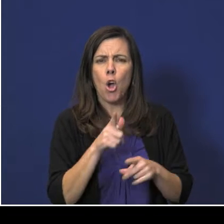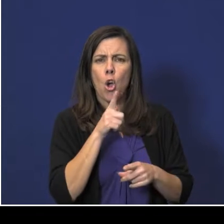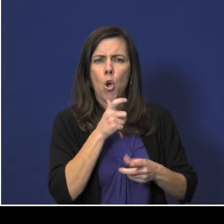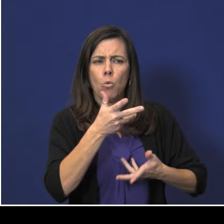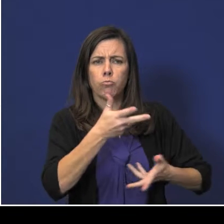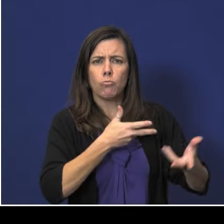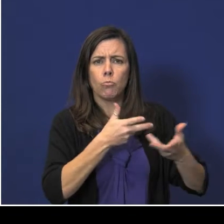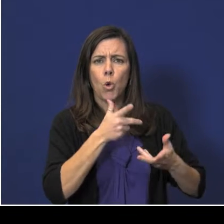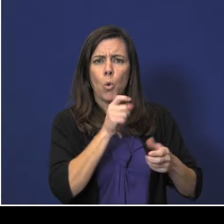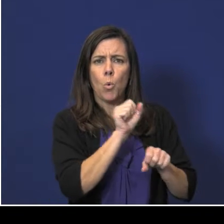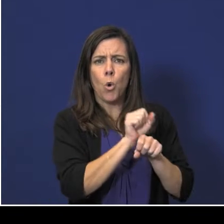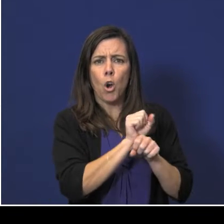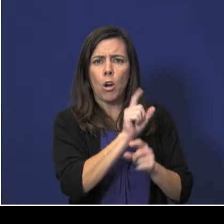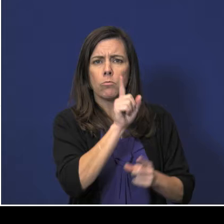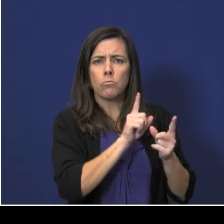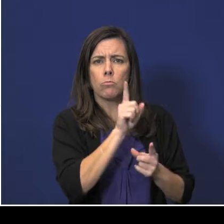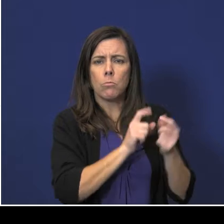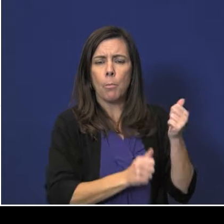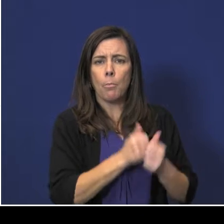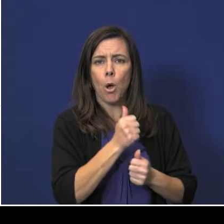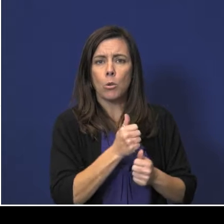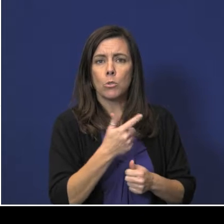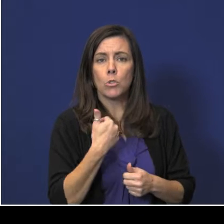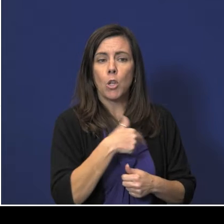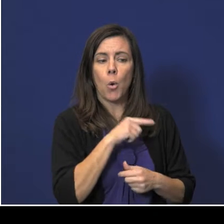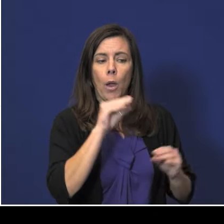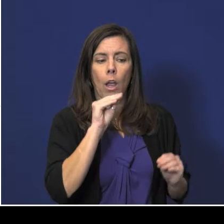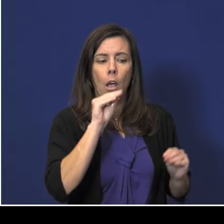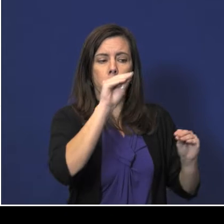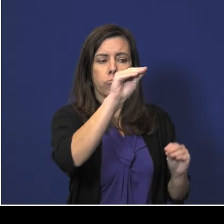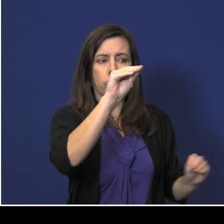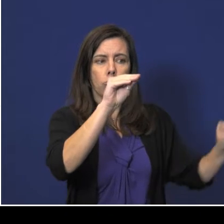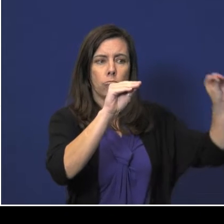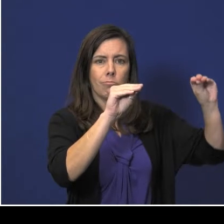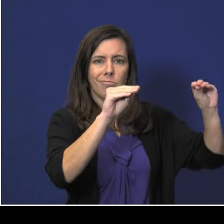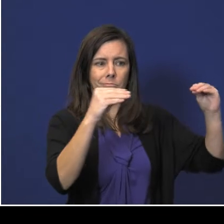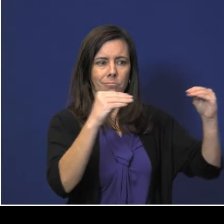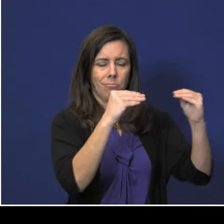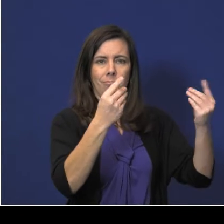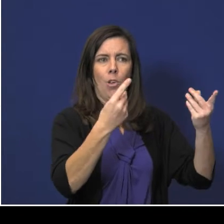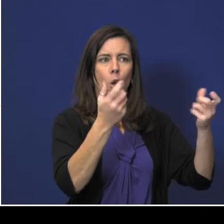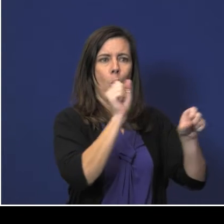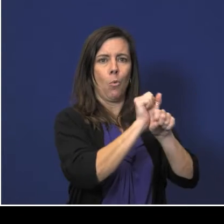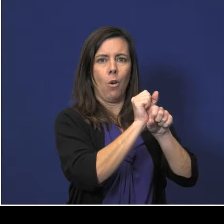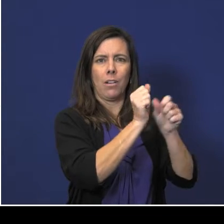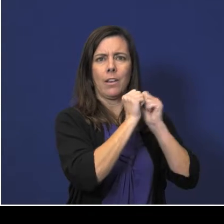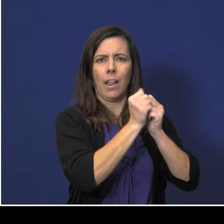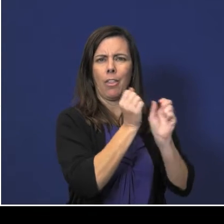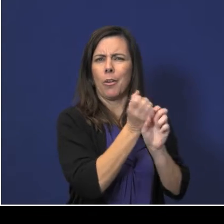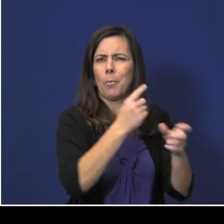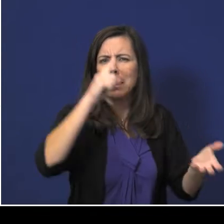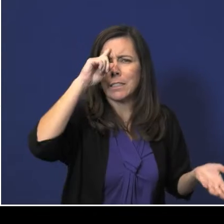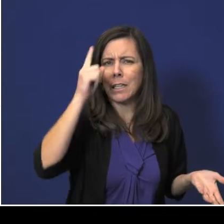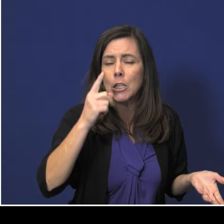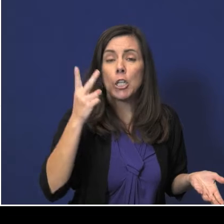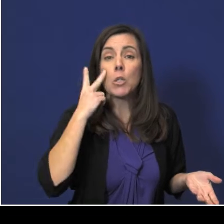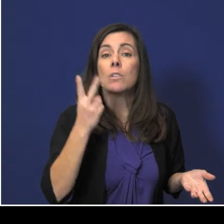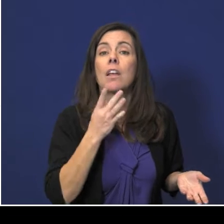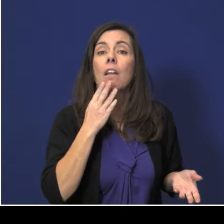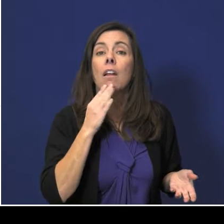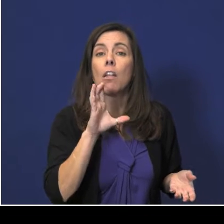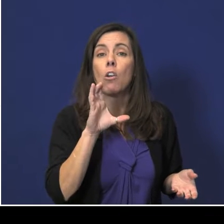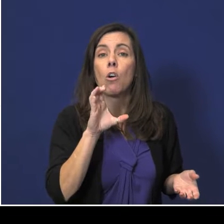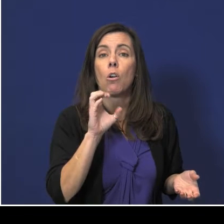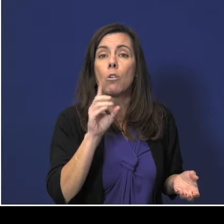they need to work with the most, and that allowed us to put them on the floor that made the most sense. You see it color-coded with different